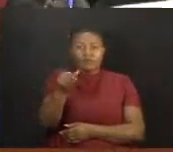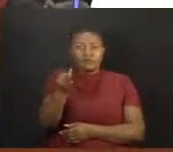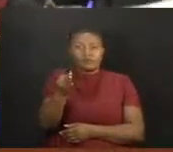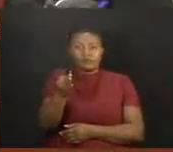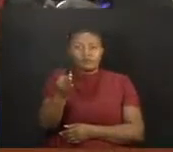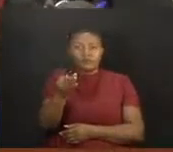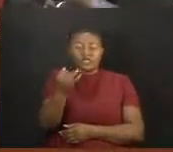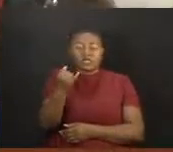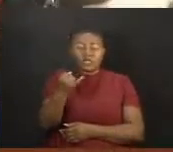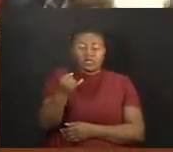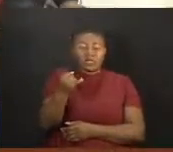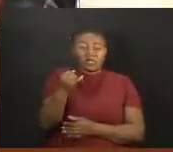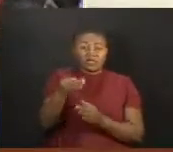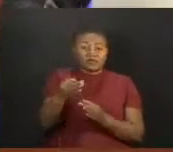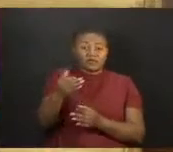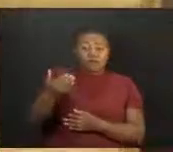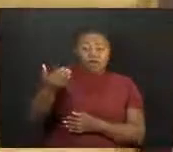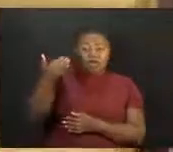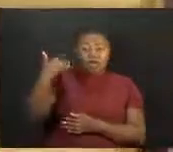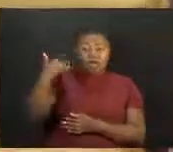was